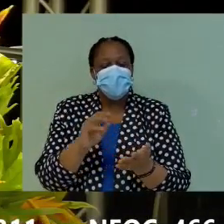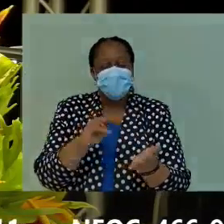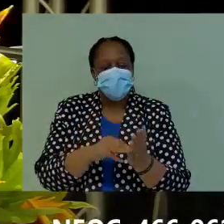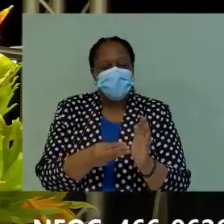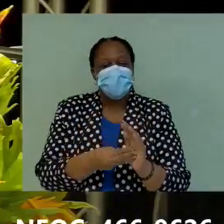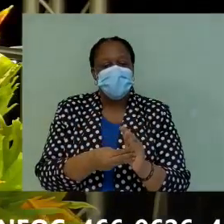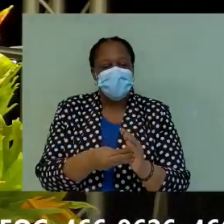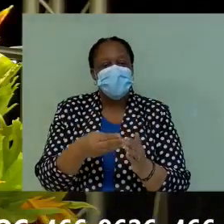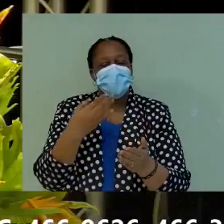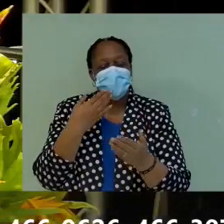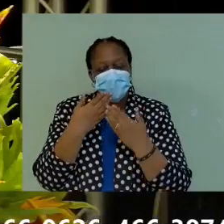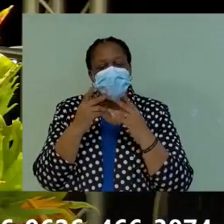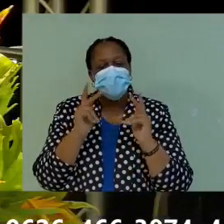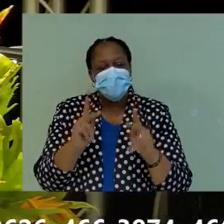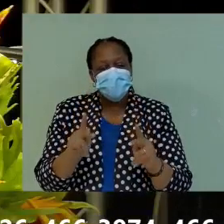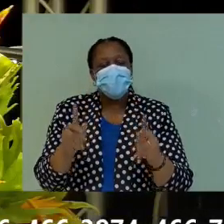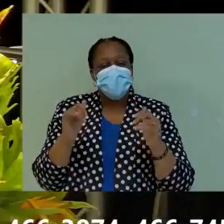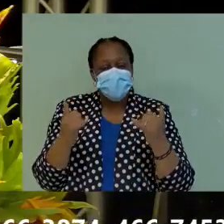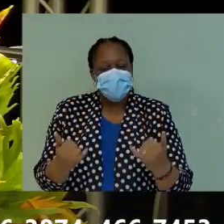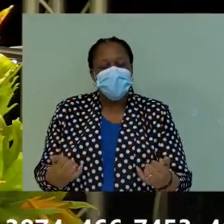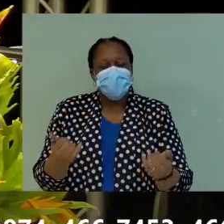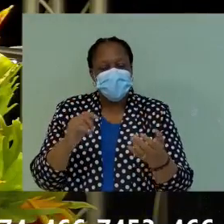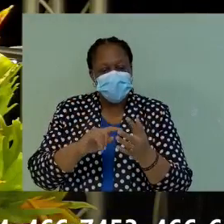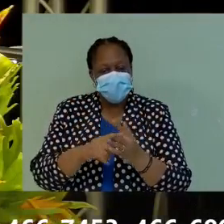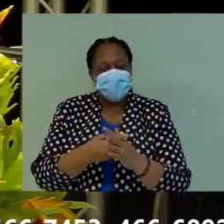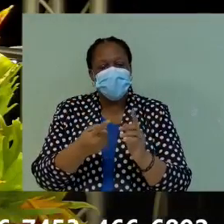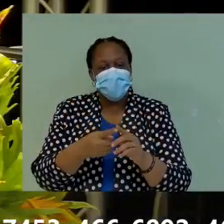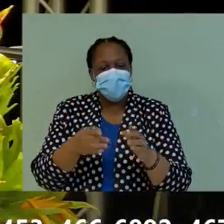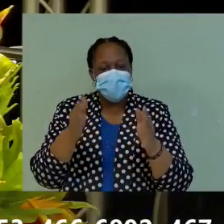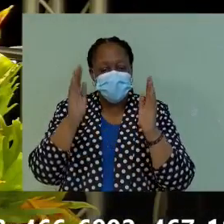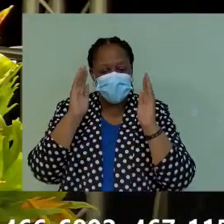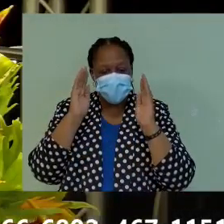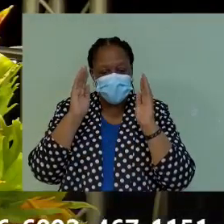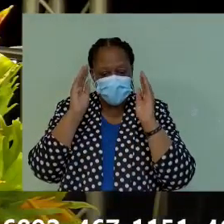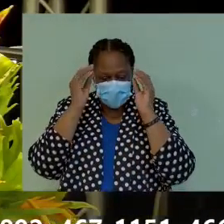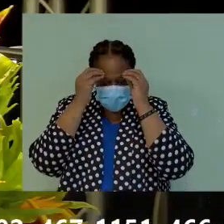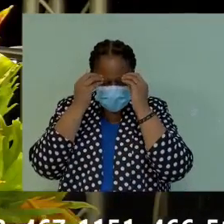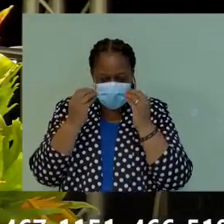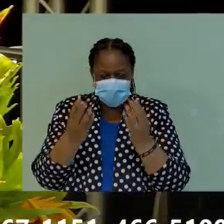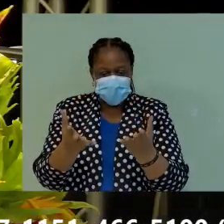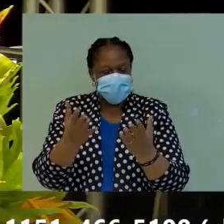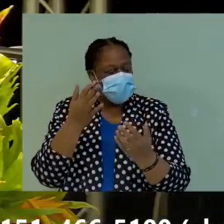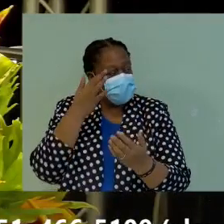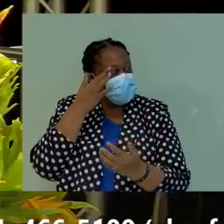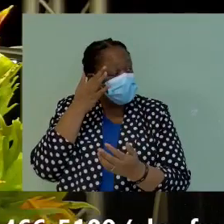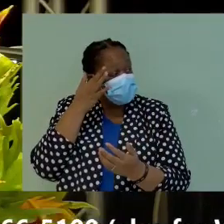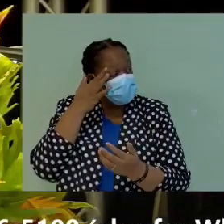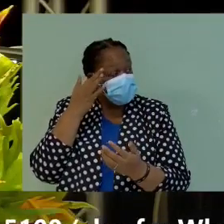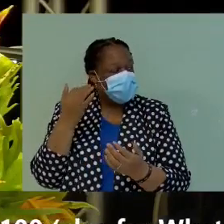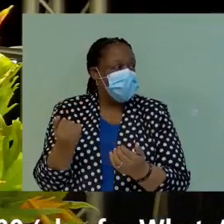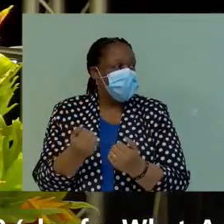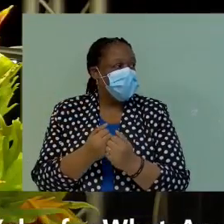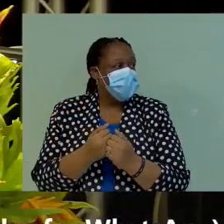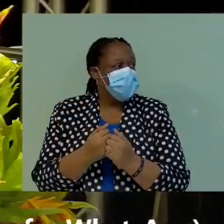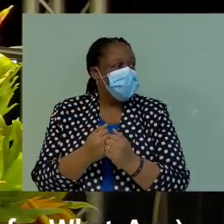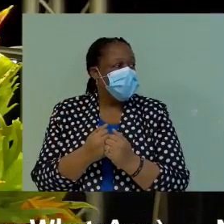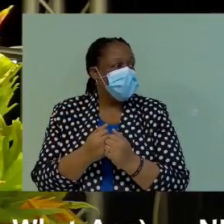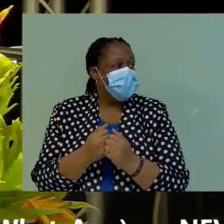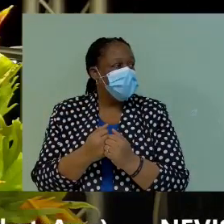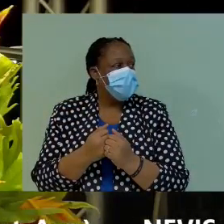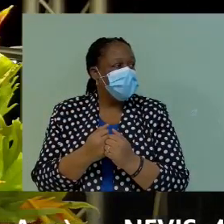greater compliance, greater cooperation, and we always encourage this. However, today the